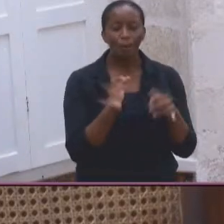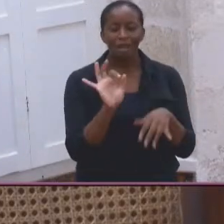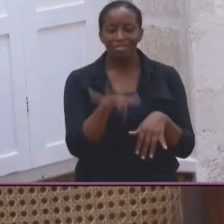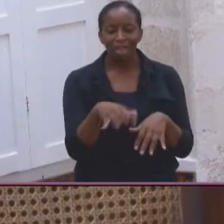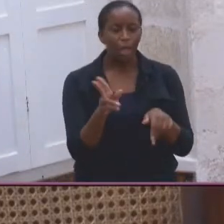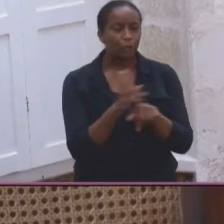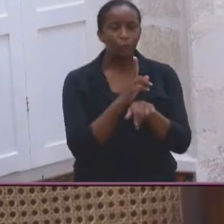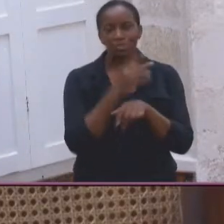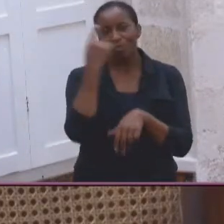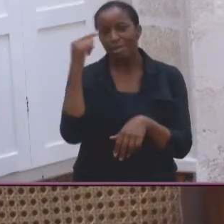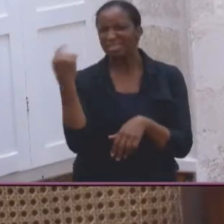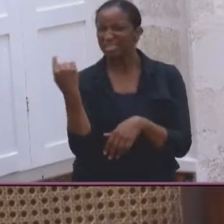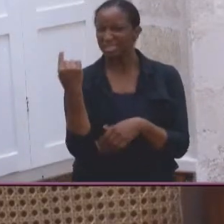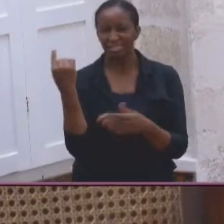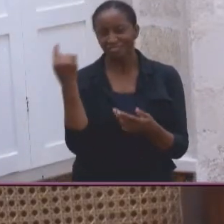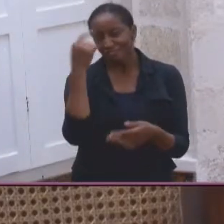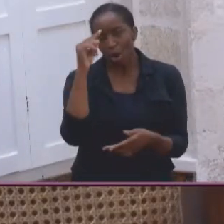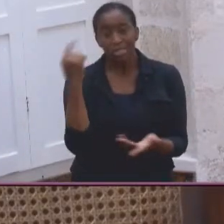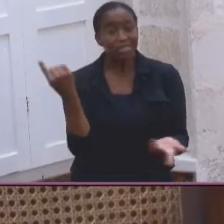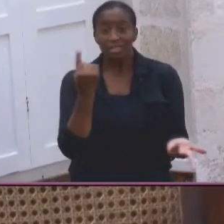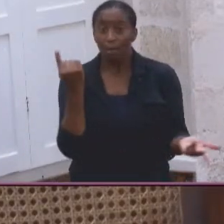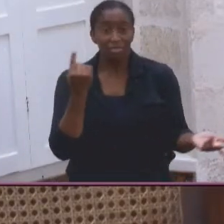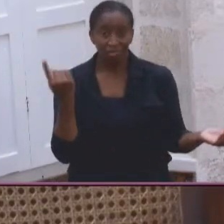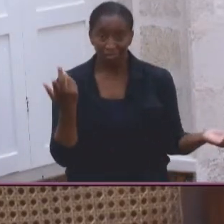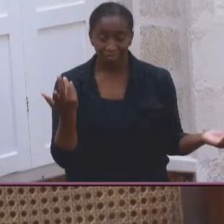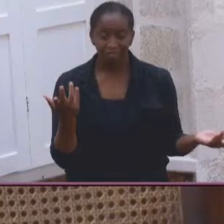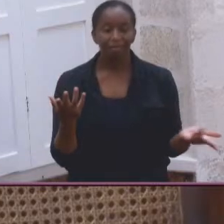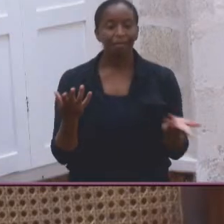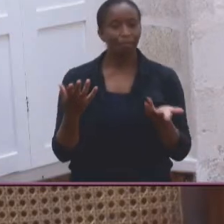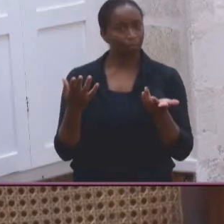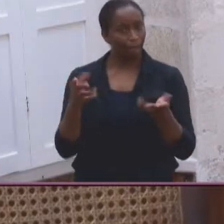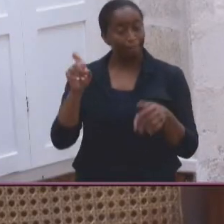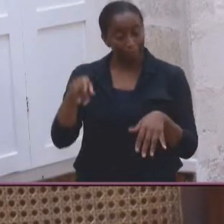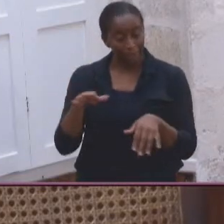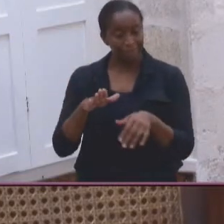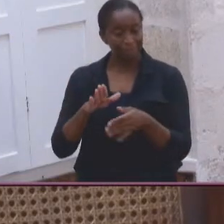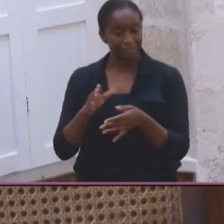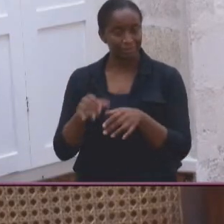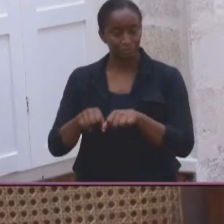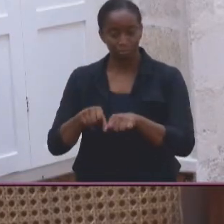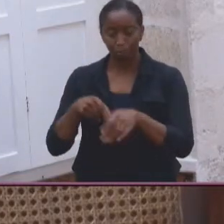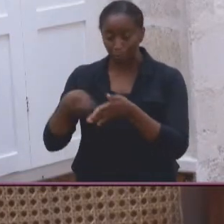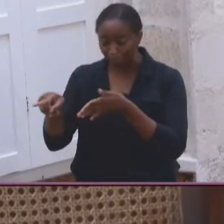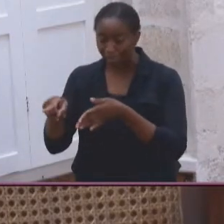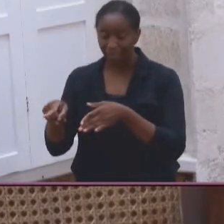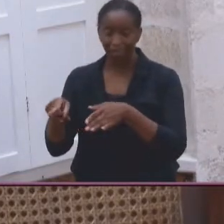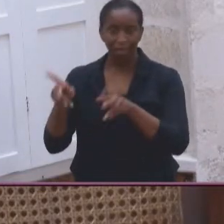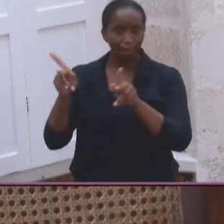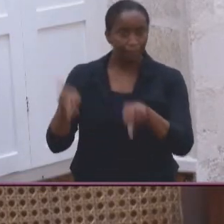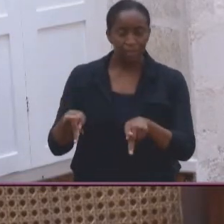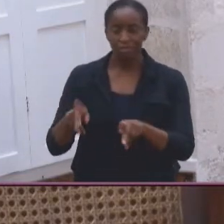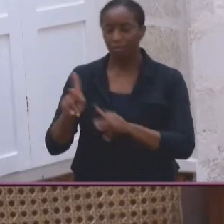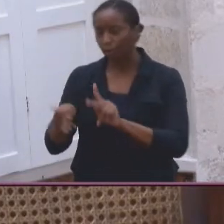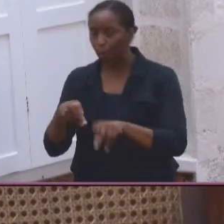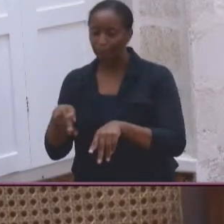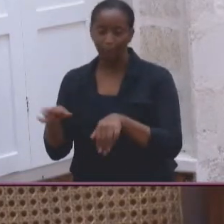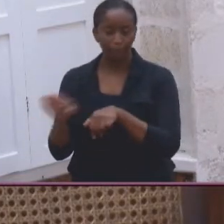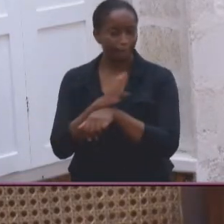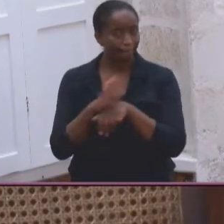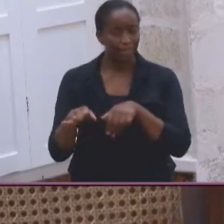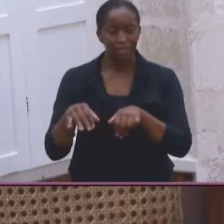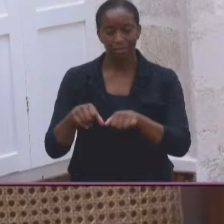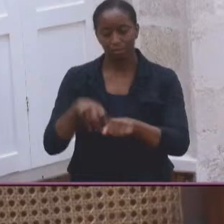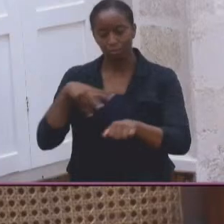But sir, there are three other areas within this bill that I would like to draw specific attention to, or perhaps